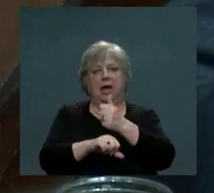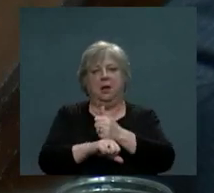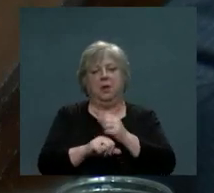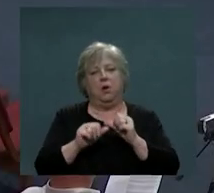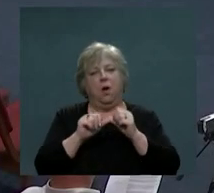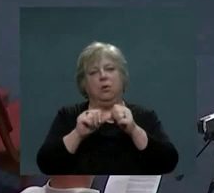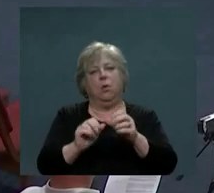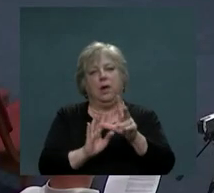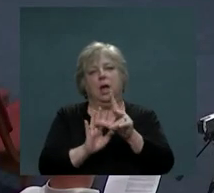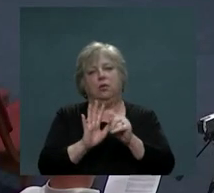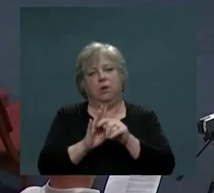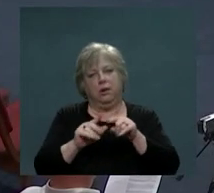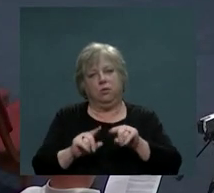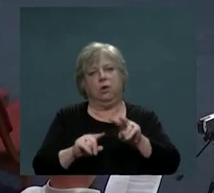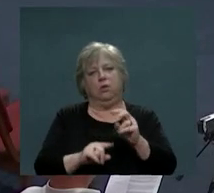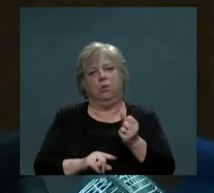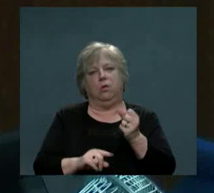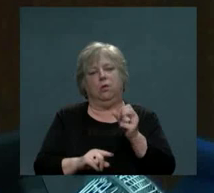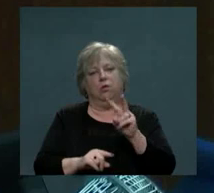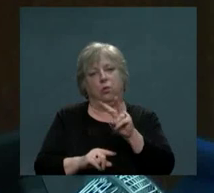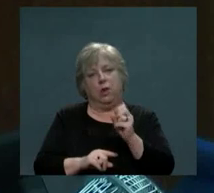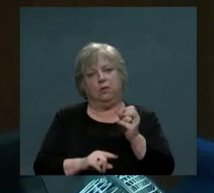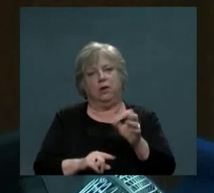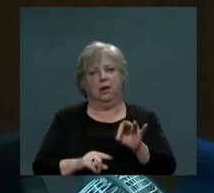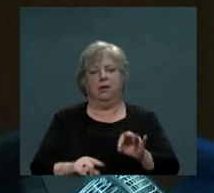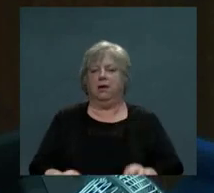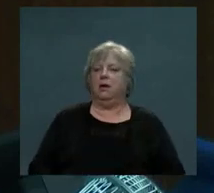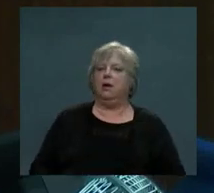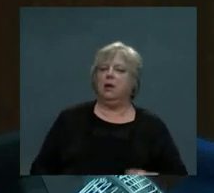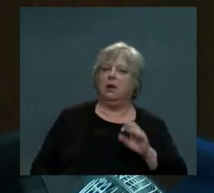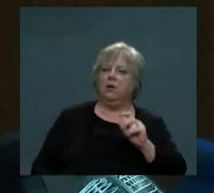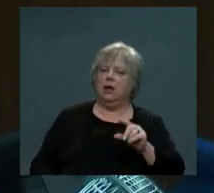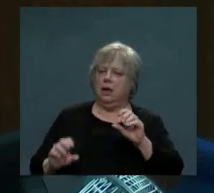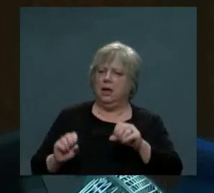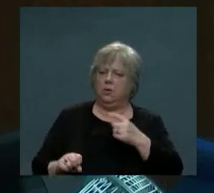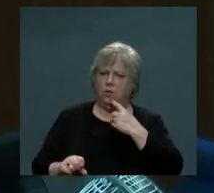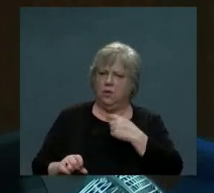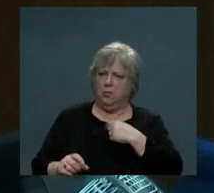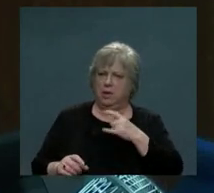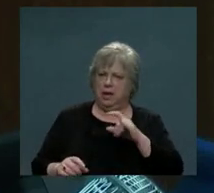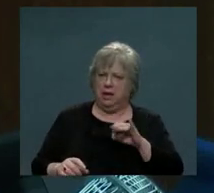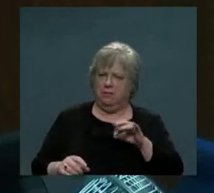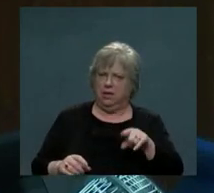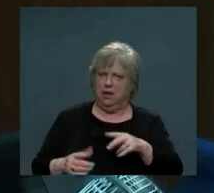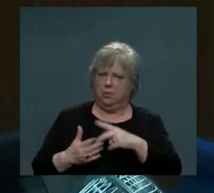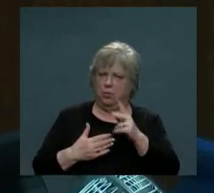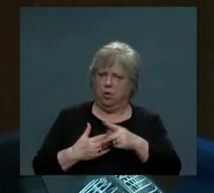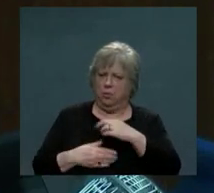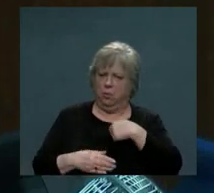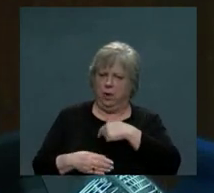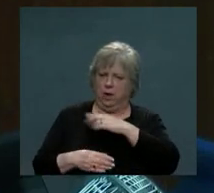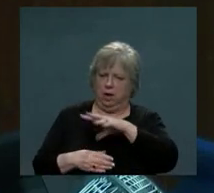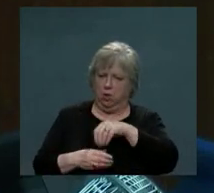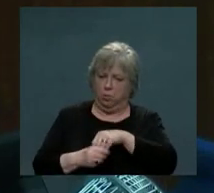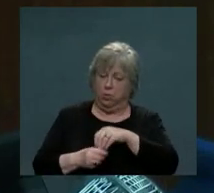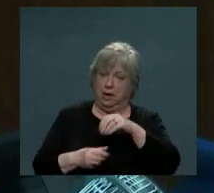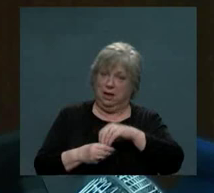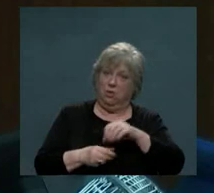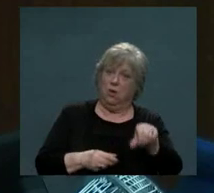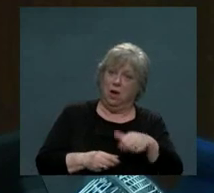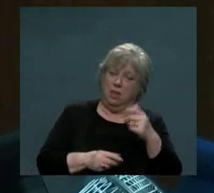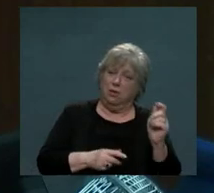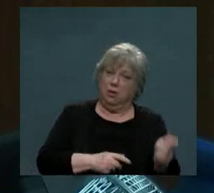2019. Okay. Mr. Moore, can you tell me whether or not we can incorporate these programs at one of our other golf courses?